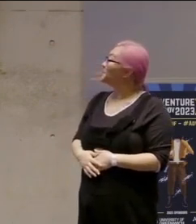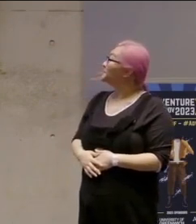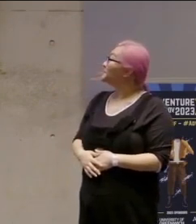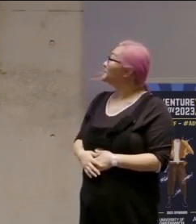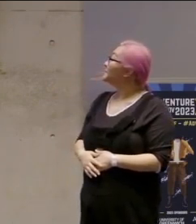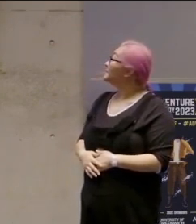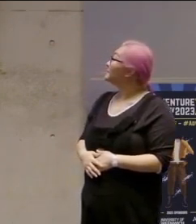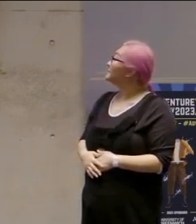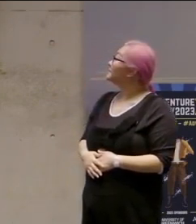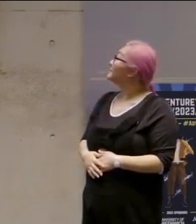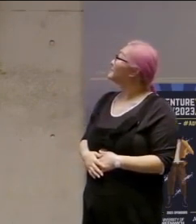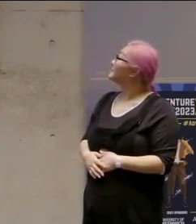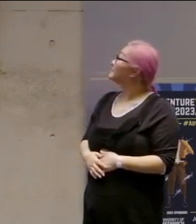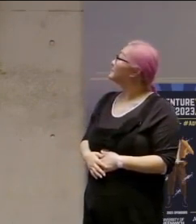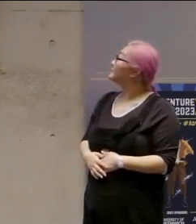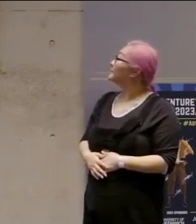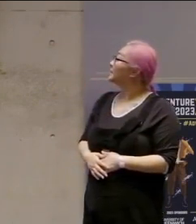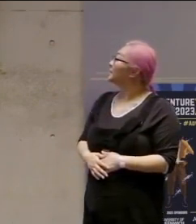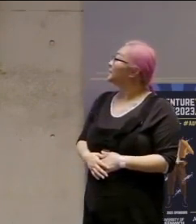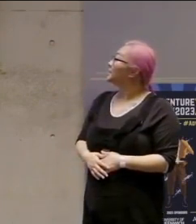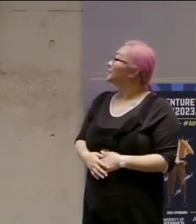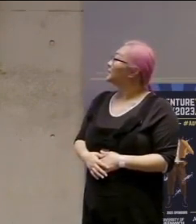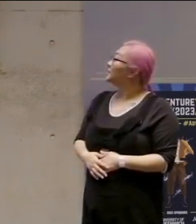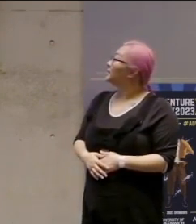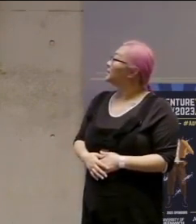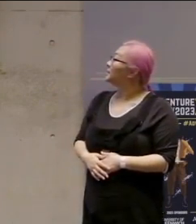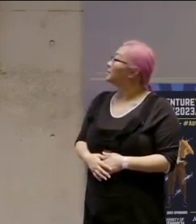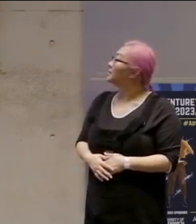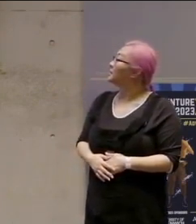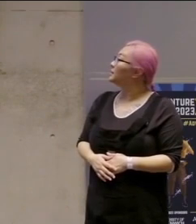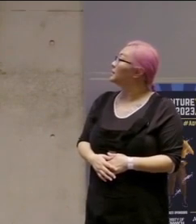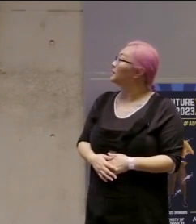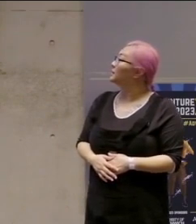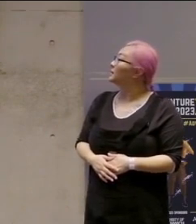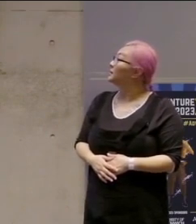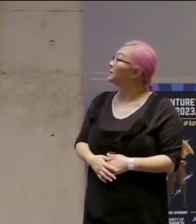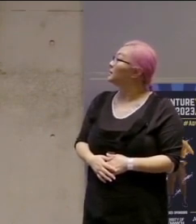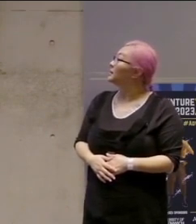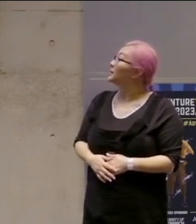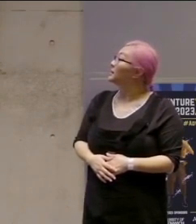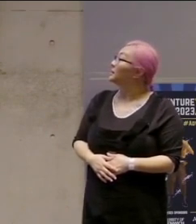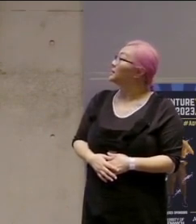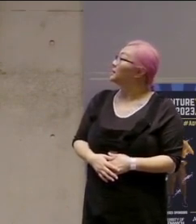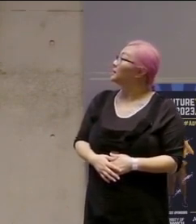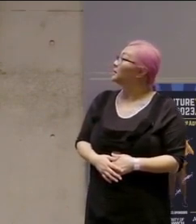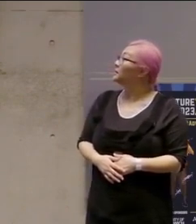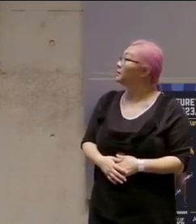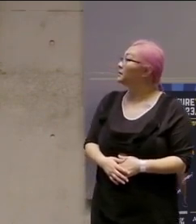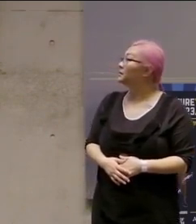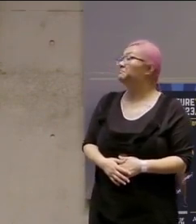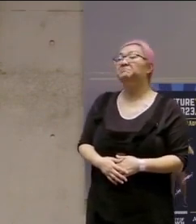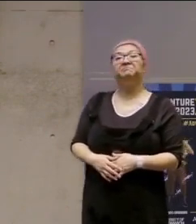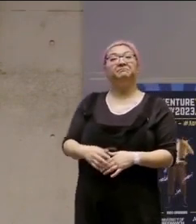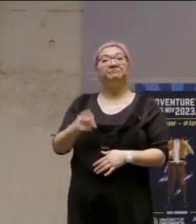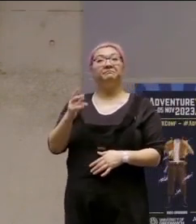over here. There's some descriptions of what the game is about up there, if you want to read it. But once again, it's about trying to find the right way to